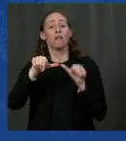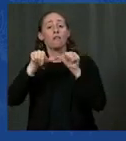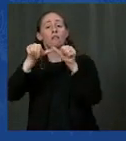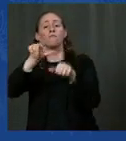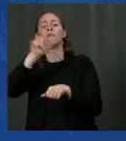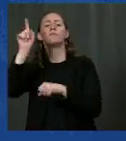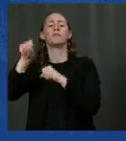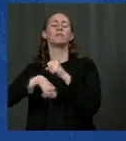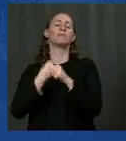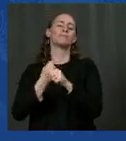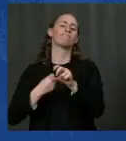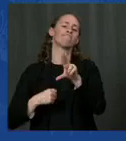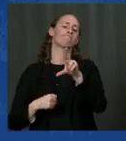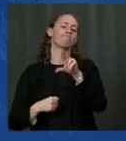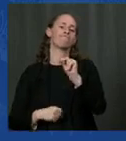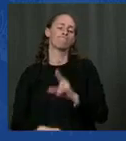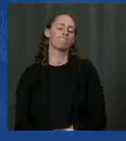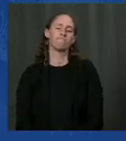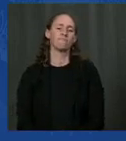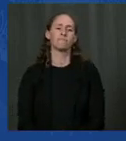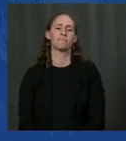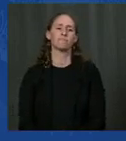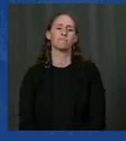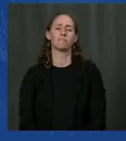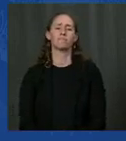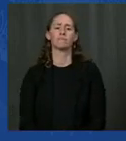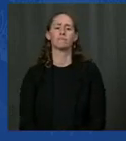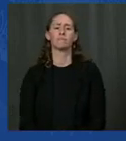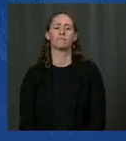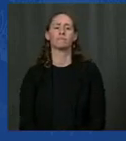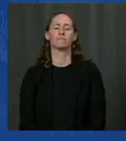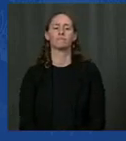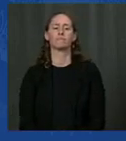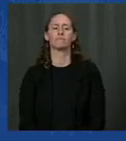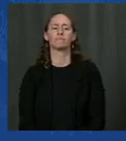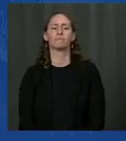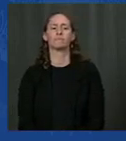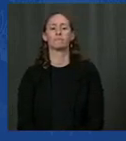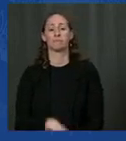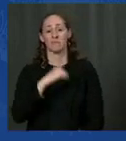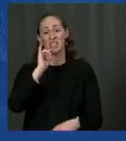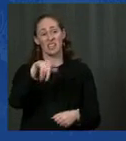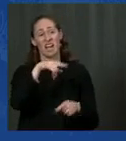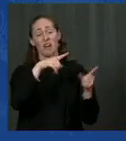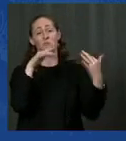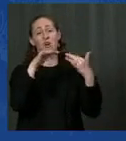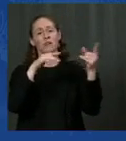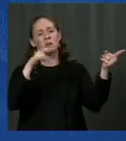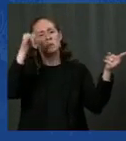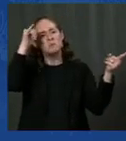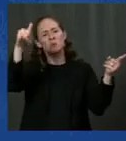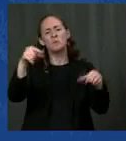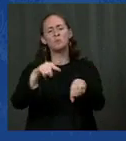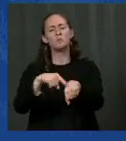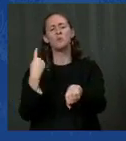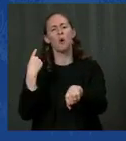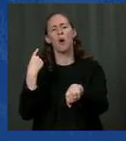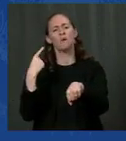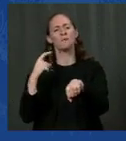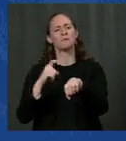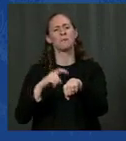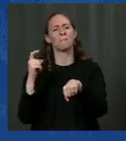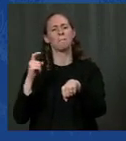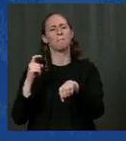We've been a nation too long at war. If you're 20 years old today, you've never known